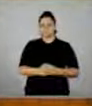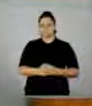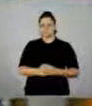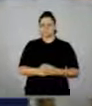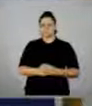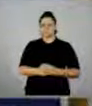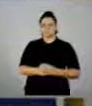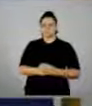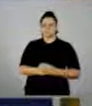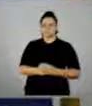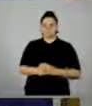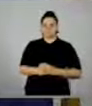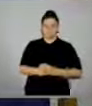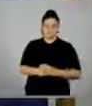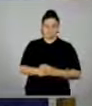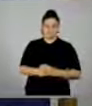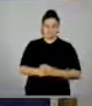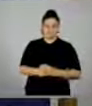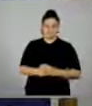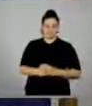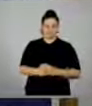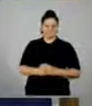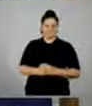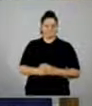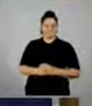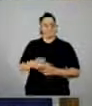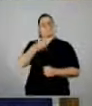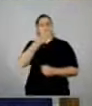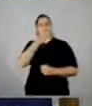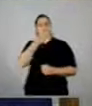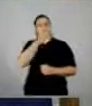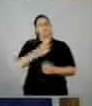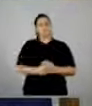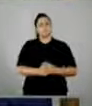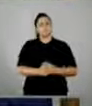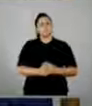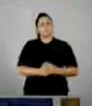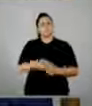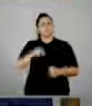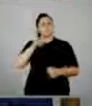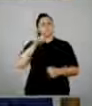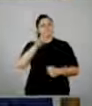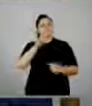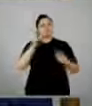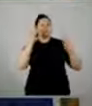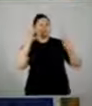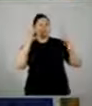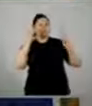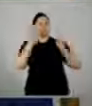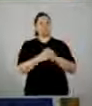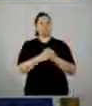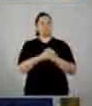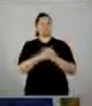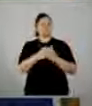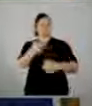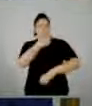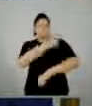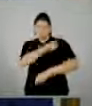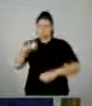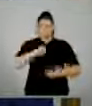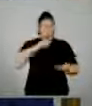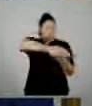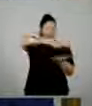multi-dose vial. What wastage are you building into the supply? Because obviously we're oversupplied by